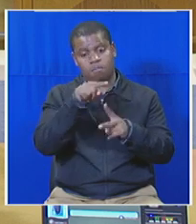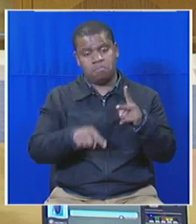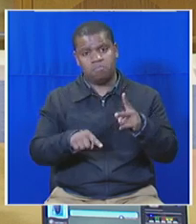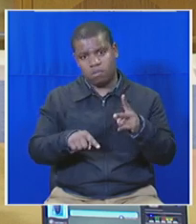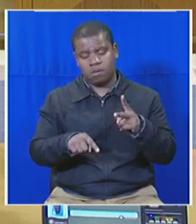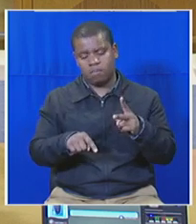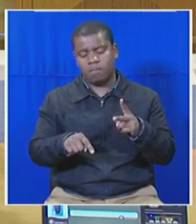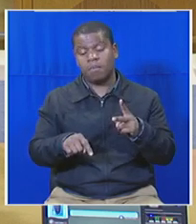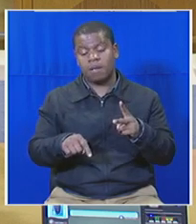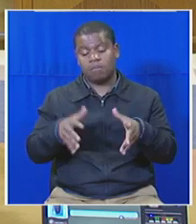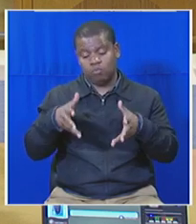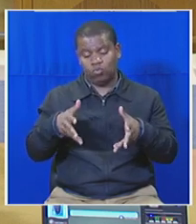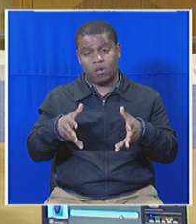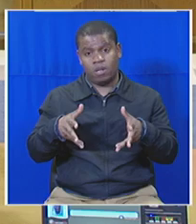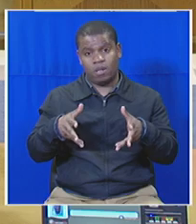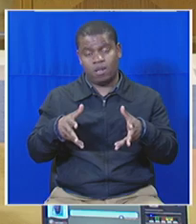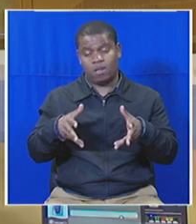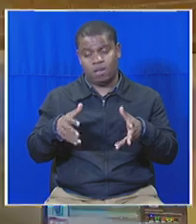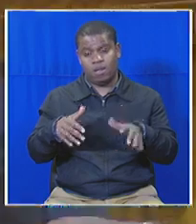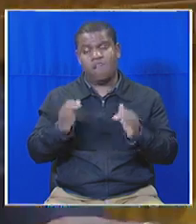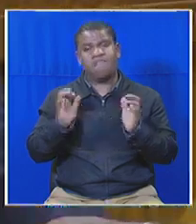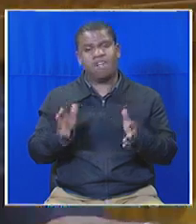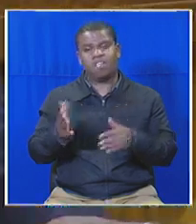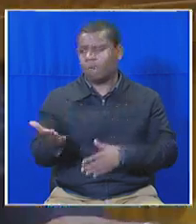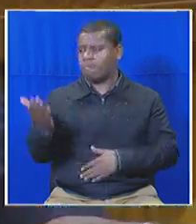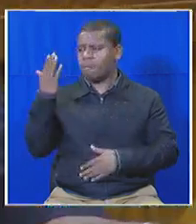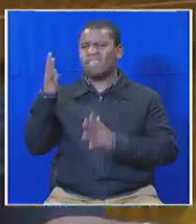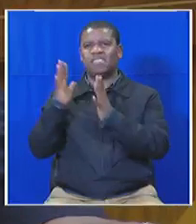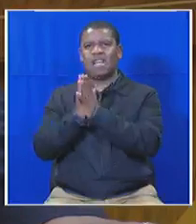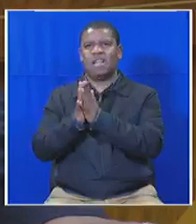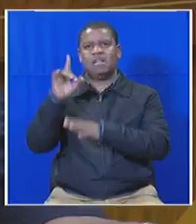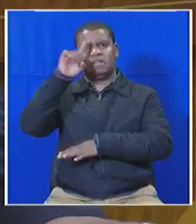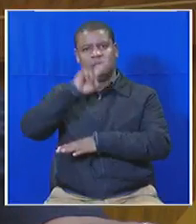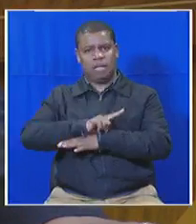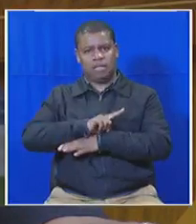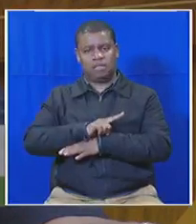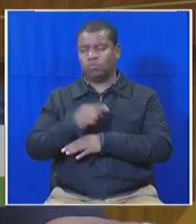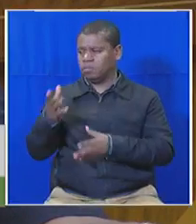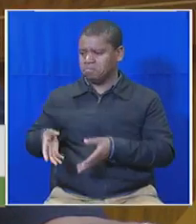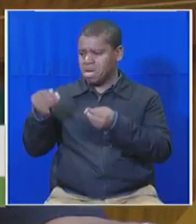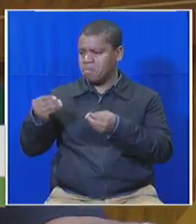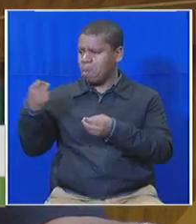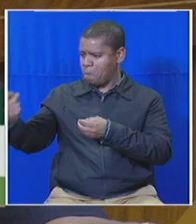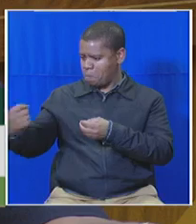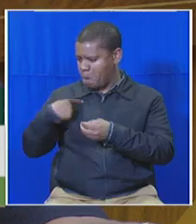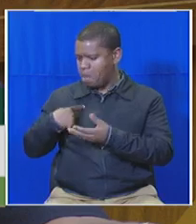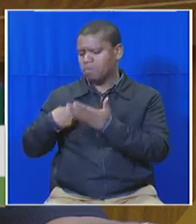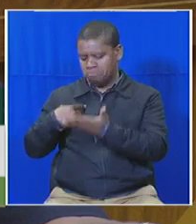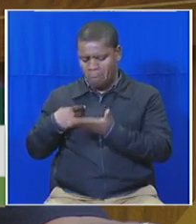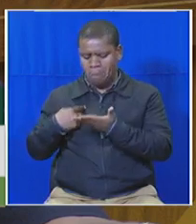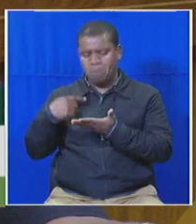it's exactly 10 days from the day we received the sad news of the passing away of one of our